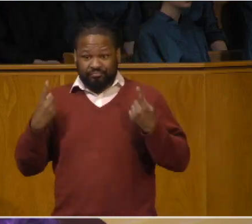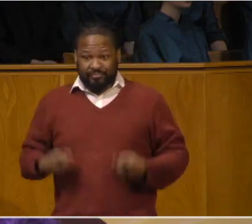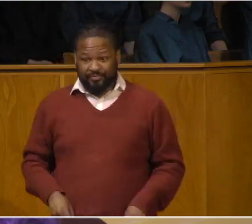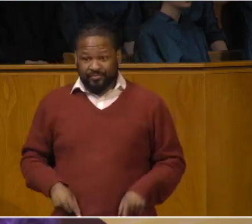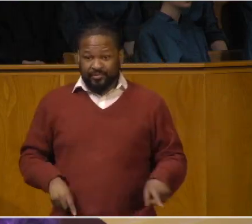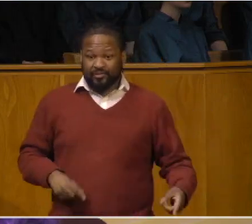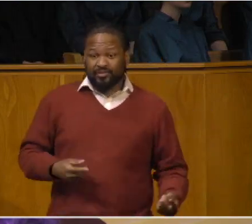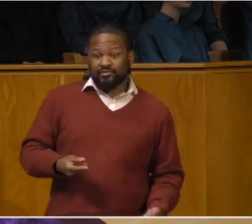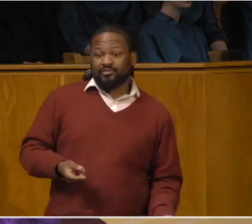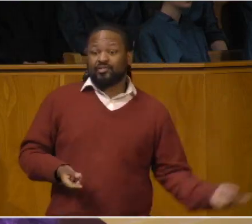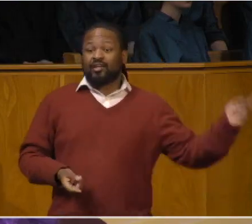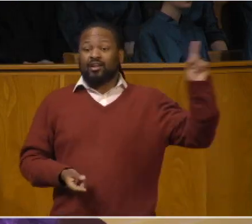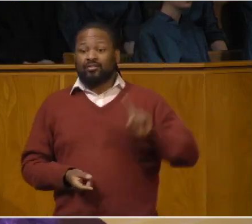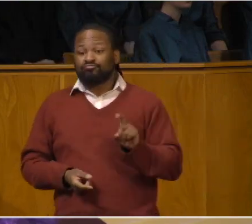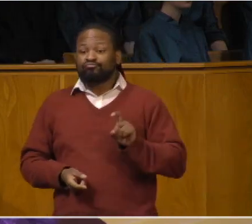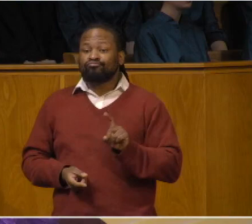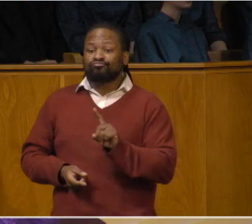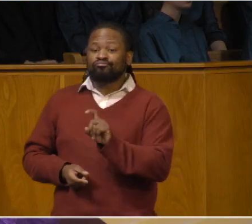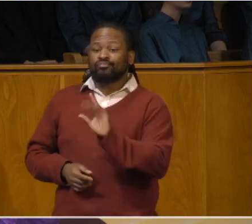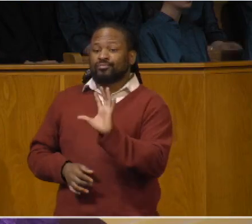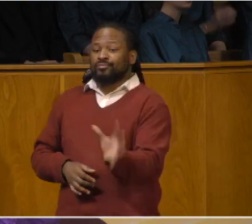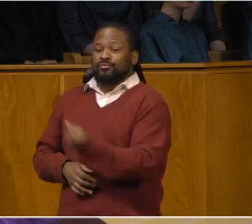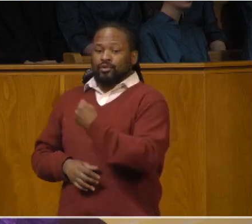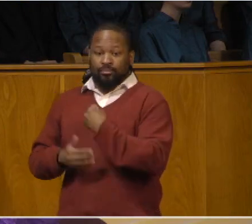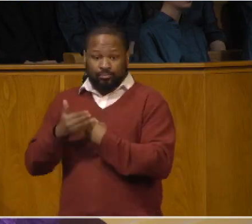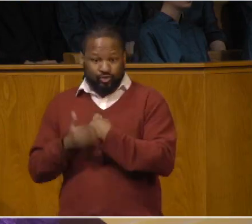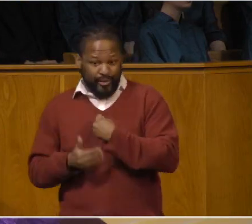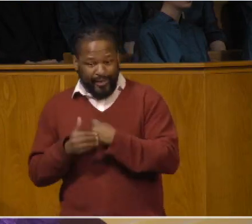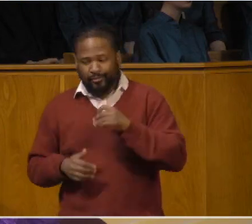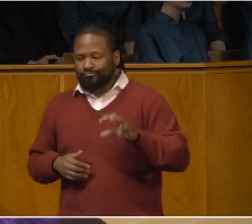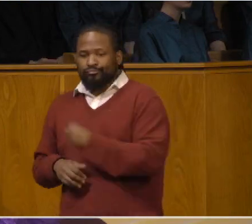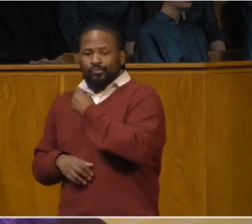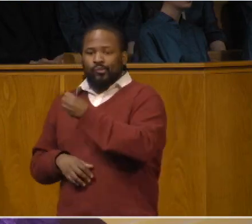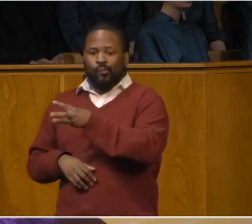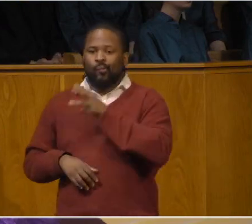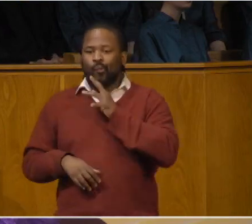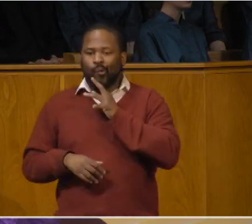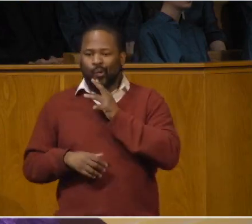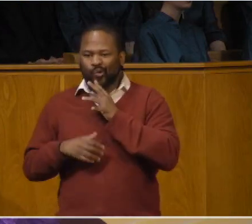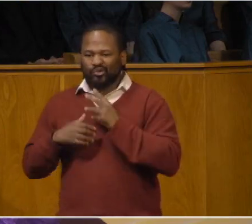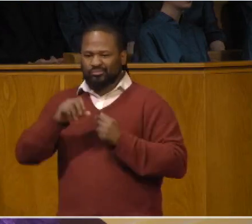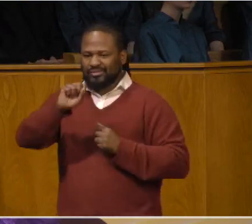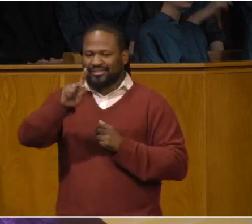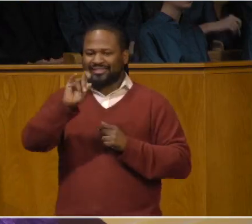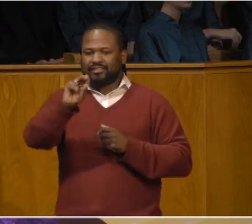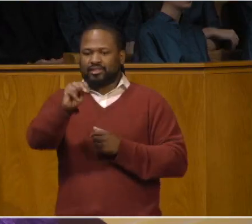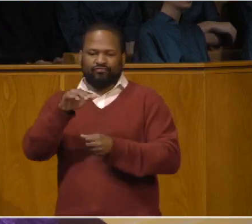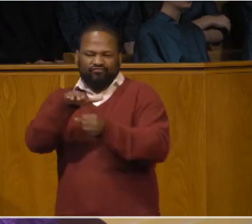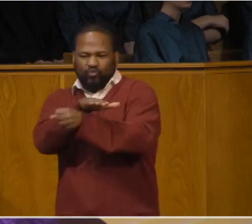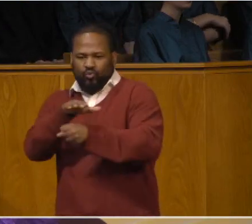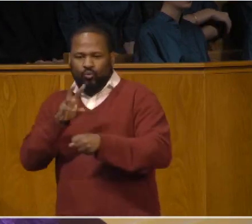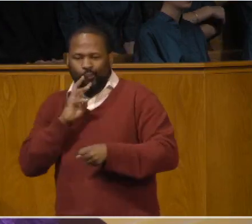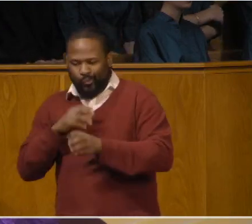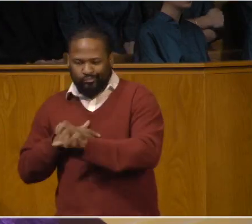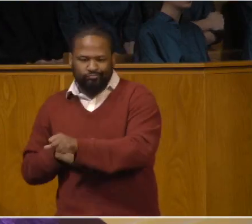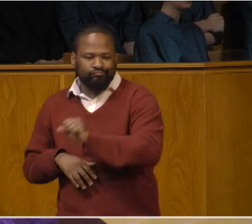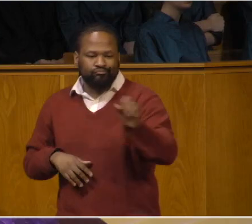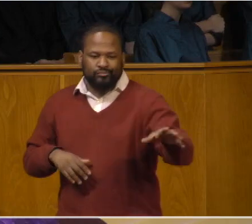bread and skin full of water, gave it and the boy to Hagar, and sent them away. Cast